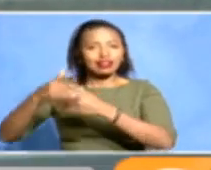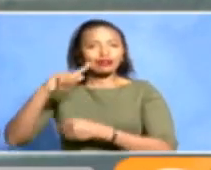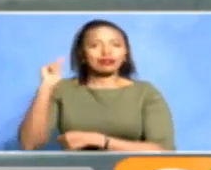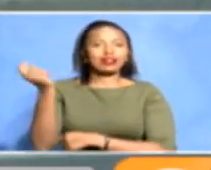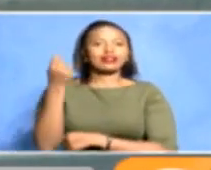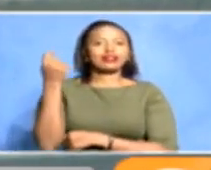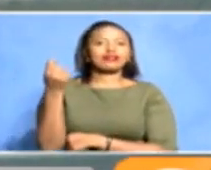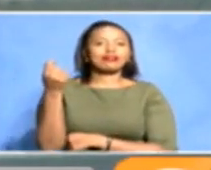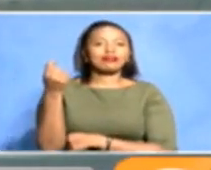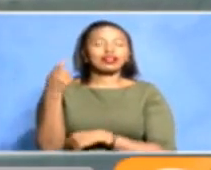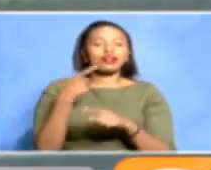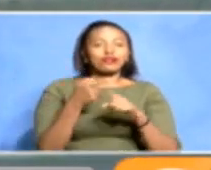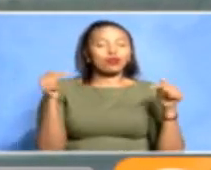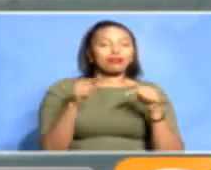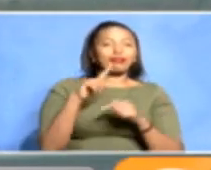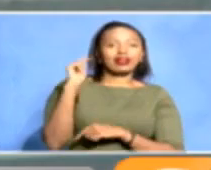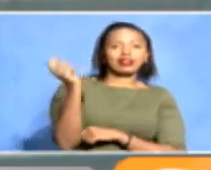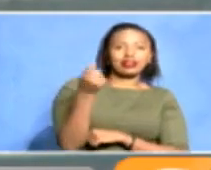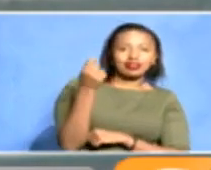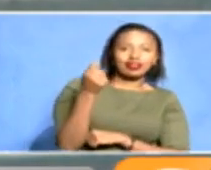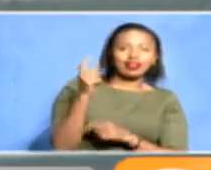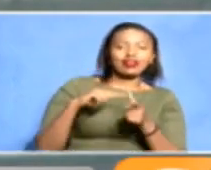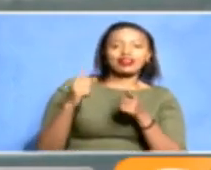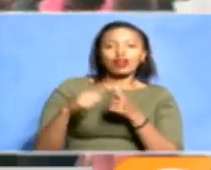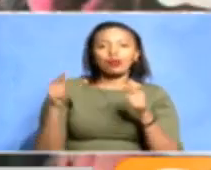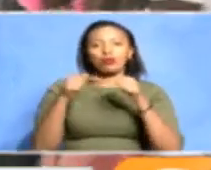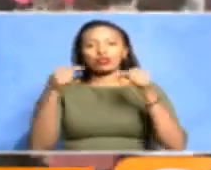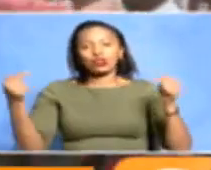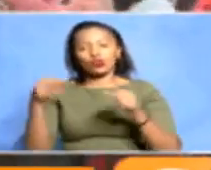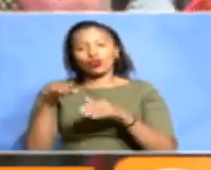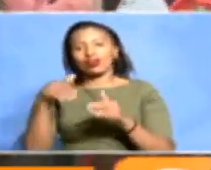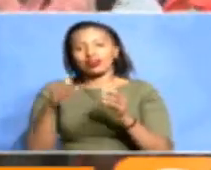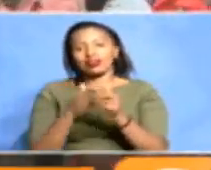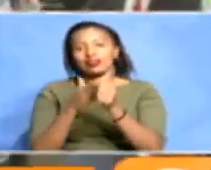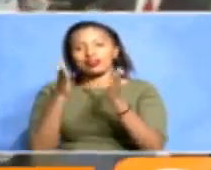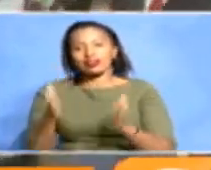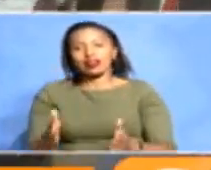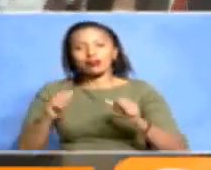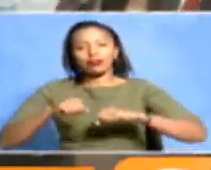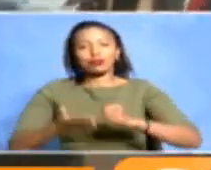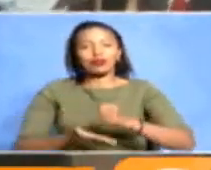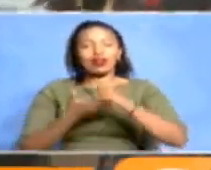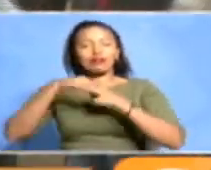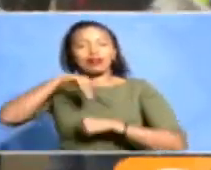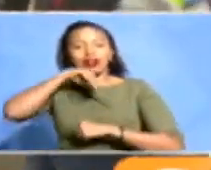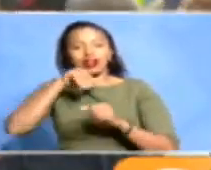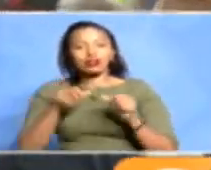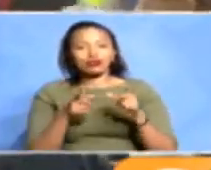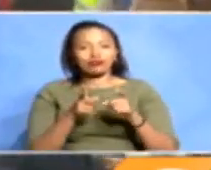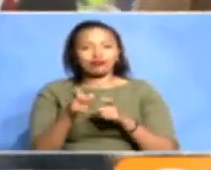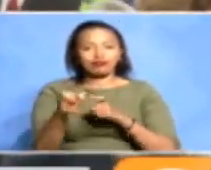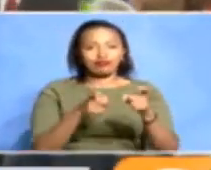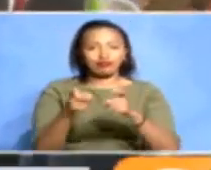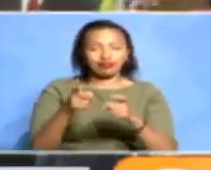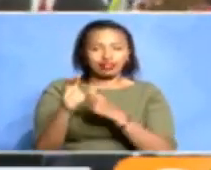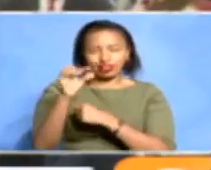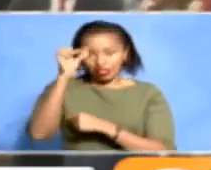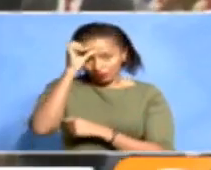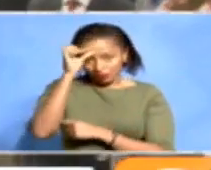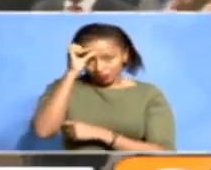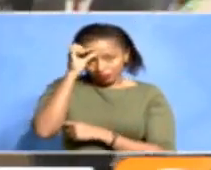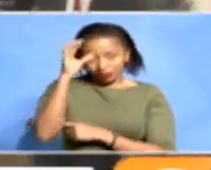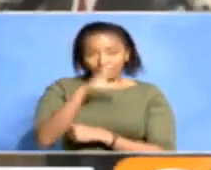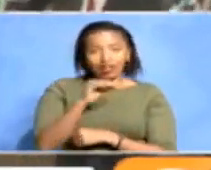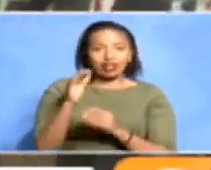as opposition leader to help Raila also to run the government. It's only 4 years before Kenyans walk to the ballot, in which the building